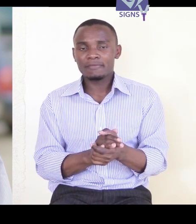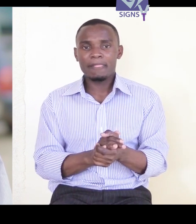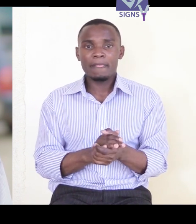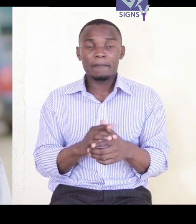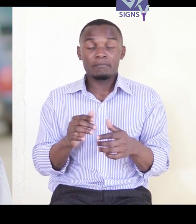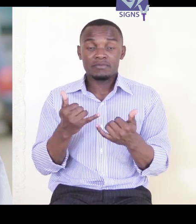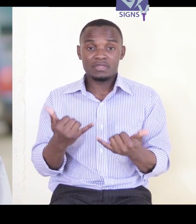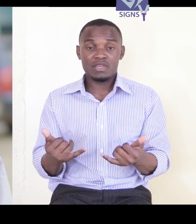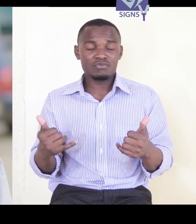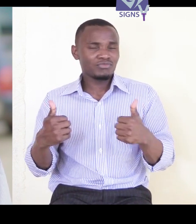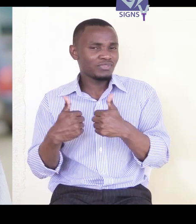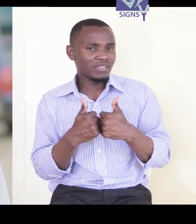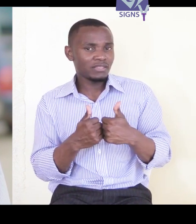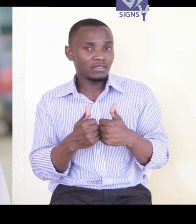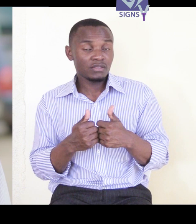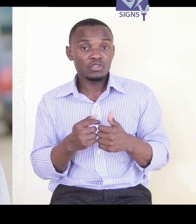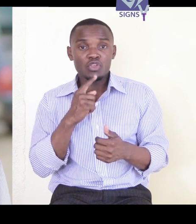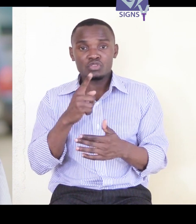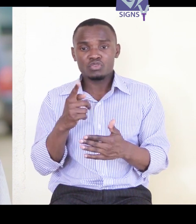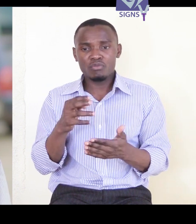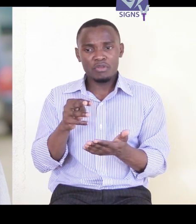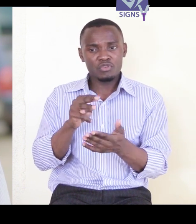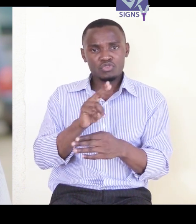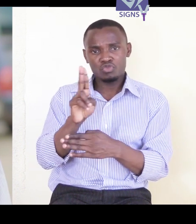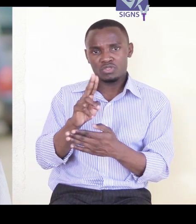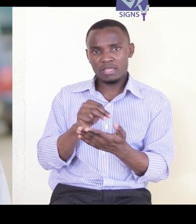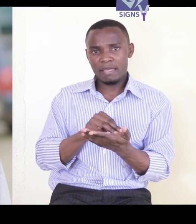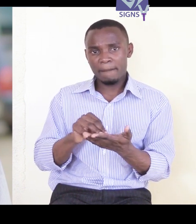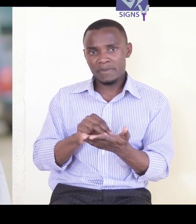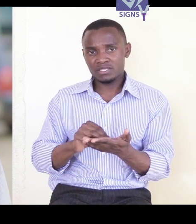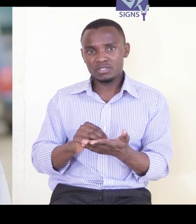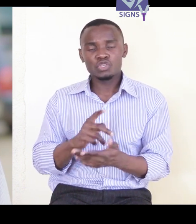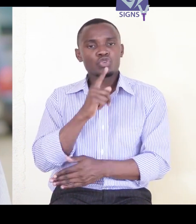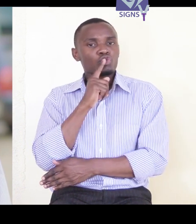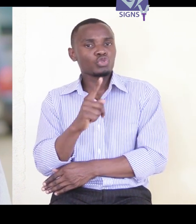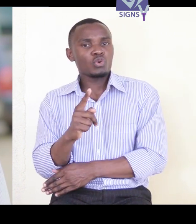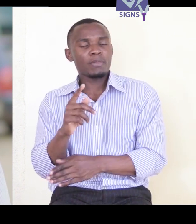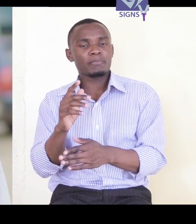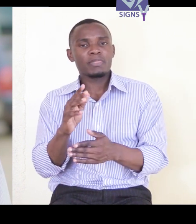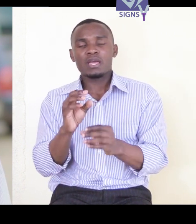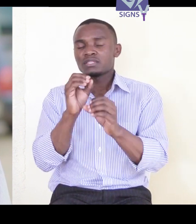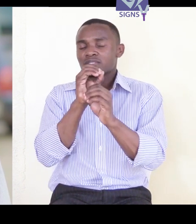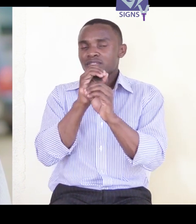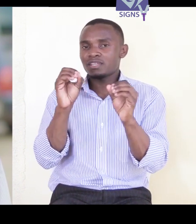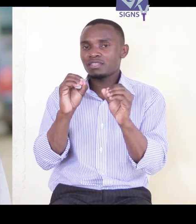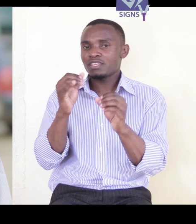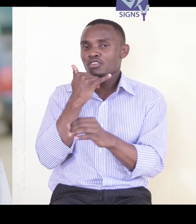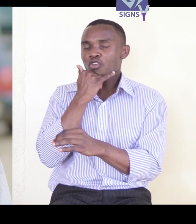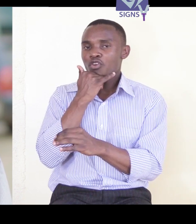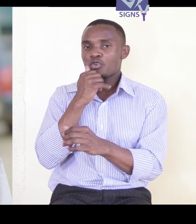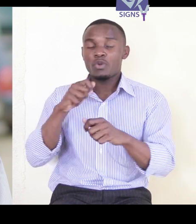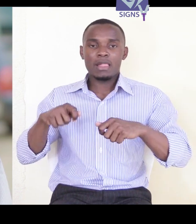ones are different sizes, but now it has become a challenge. Therefore, when you handle your money through M-Pesa, you are assured